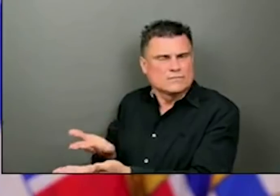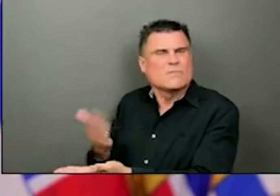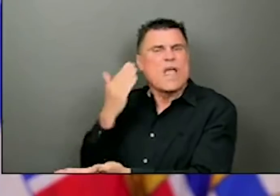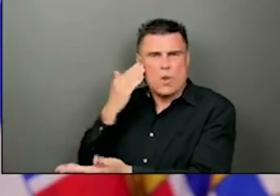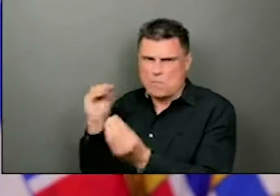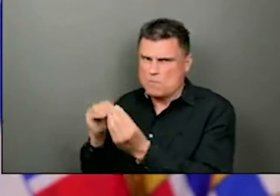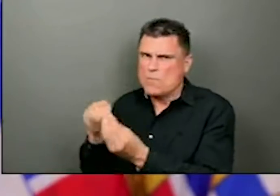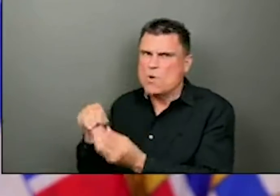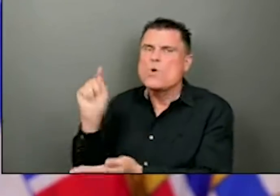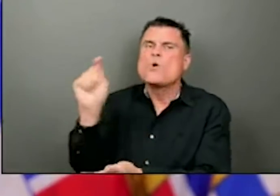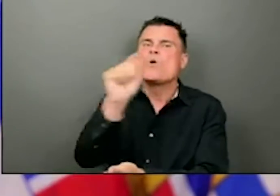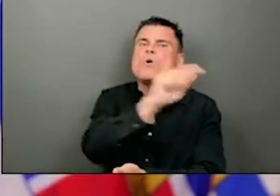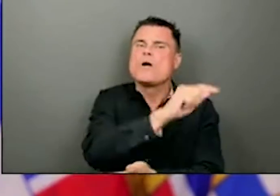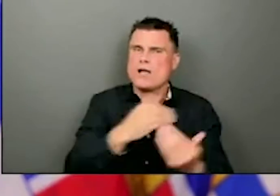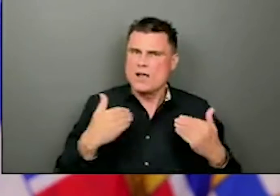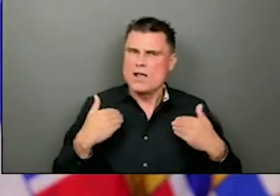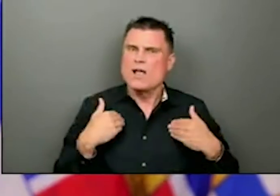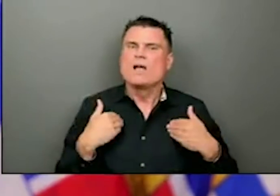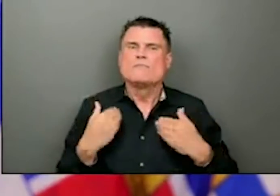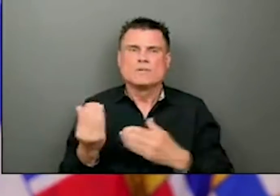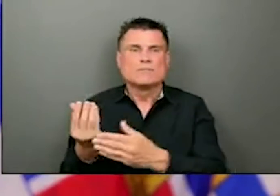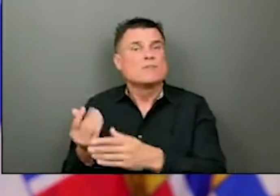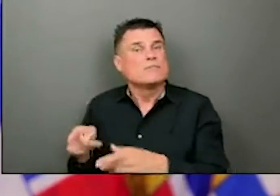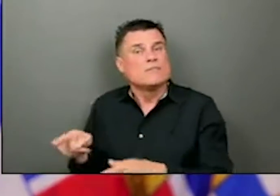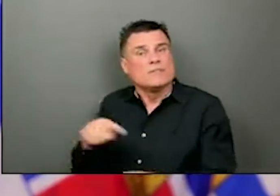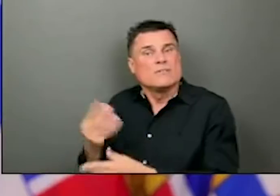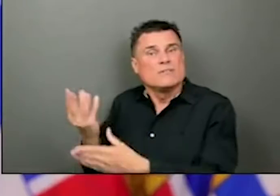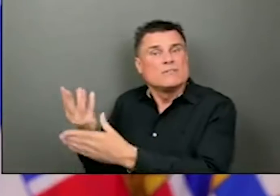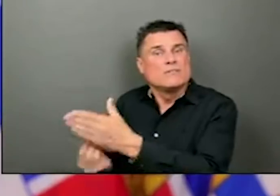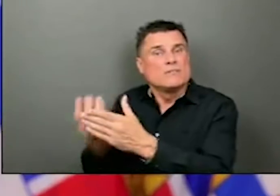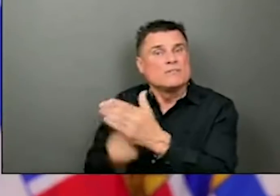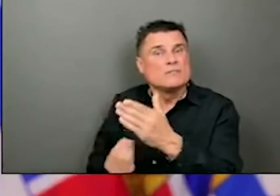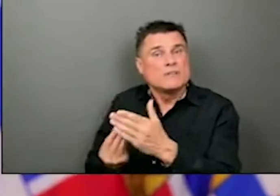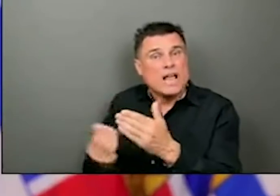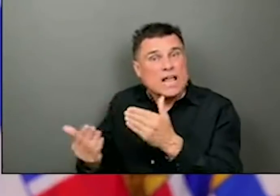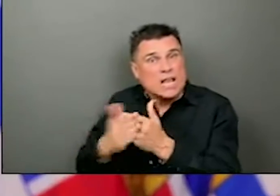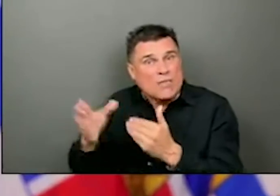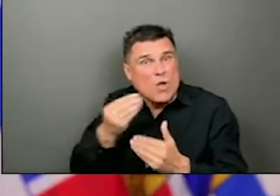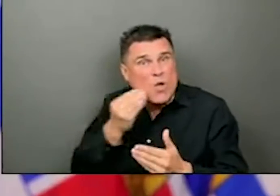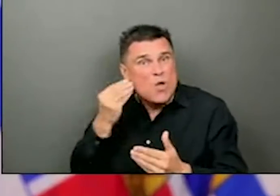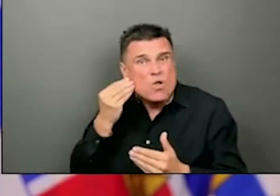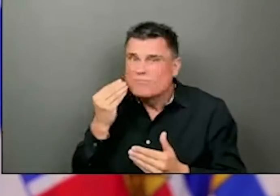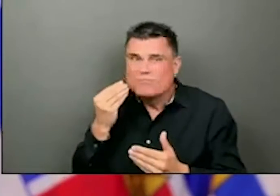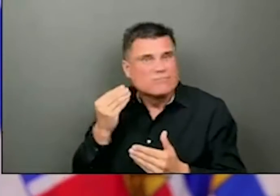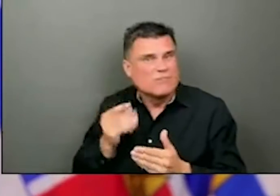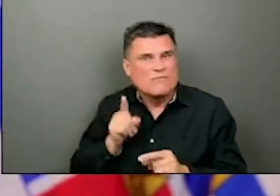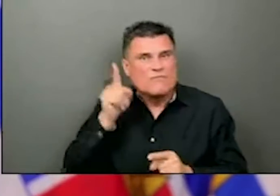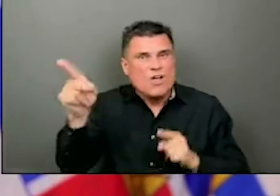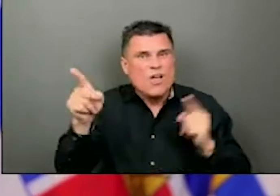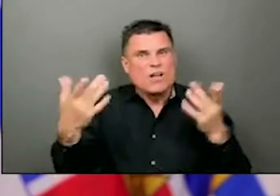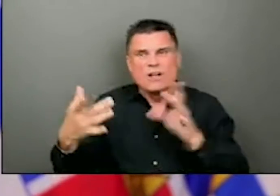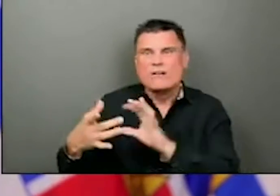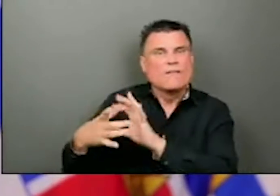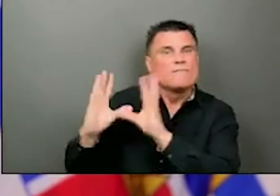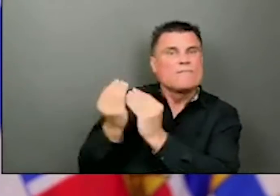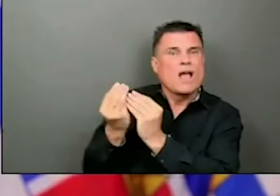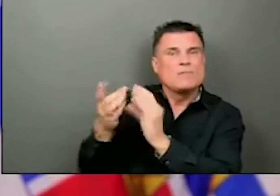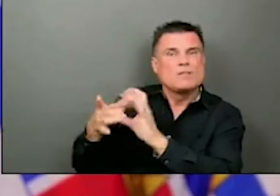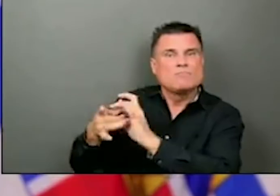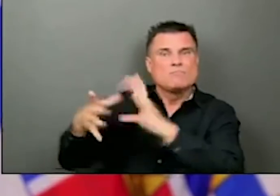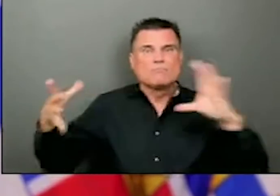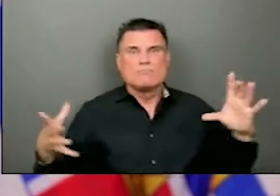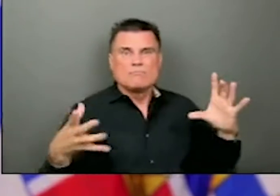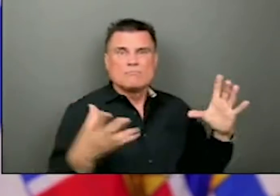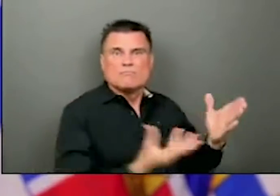the families who loved them. There are no words that can make right a deliberate and intentional system that